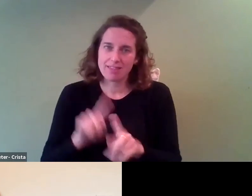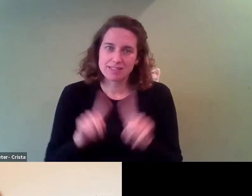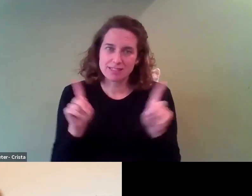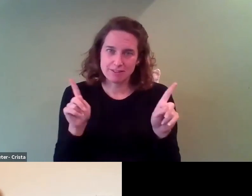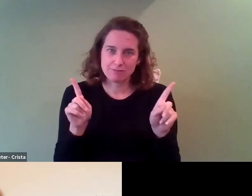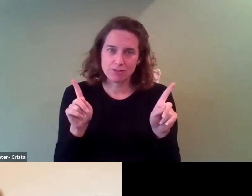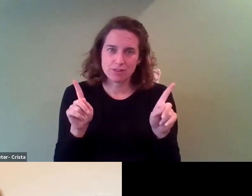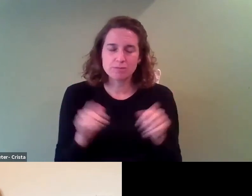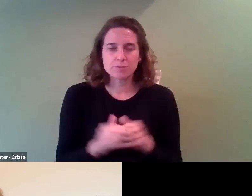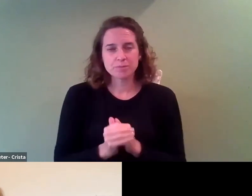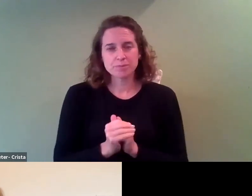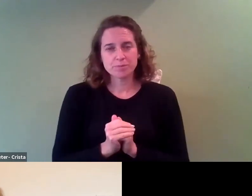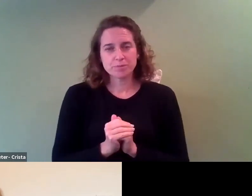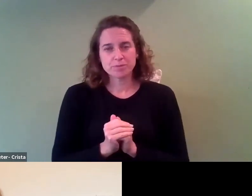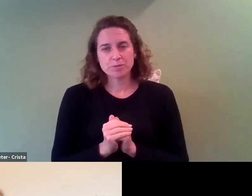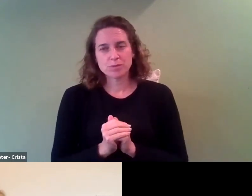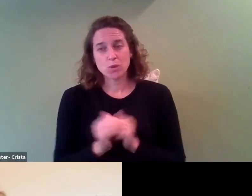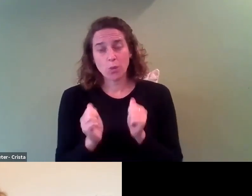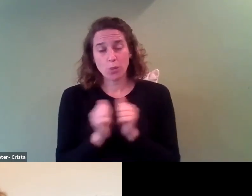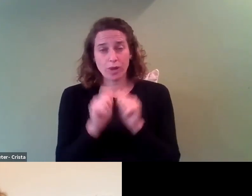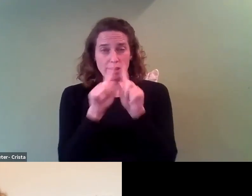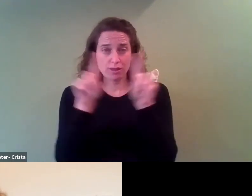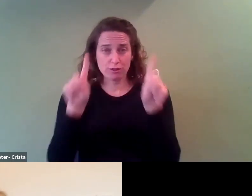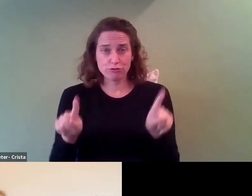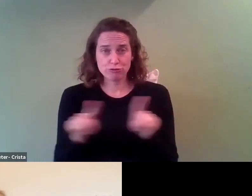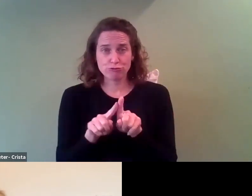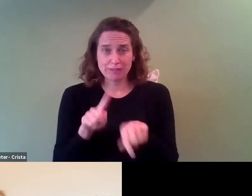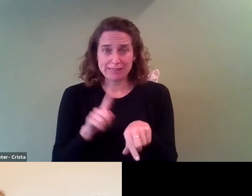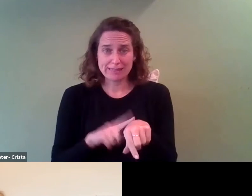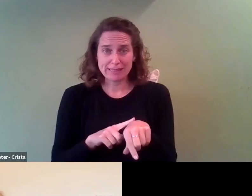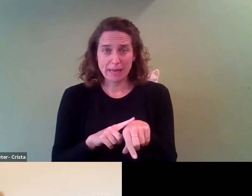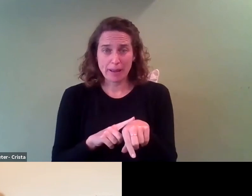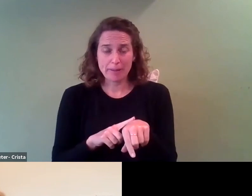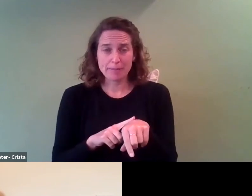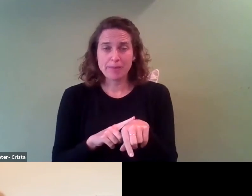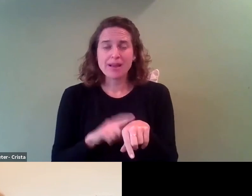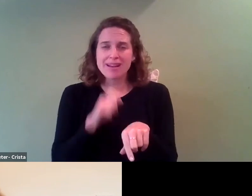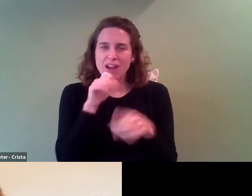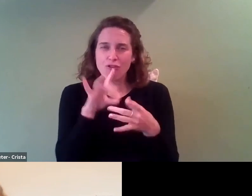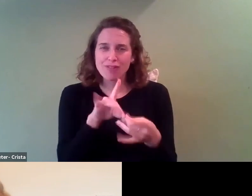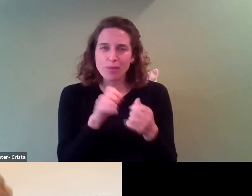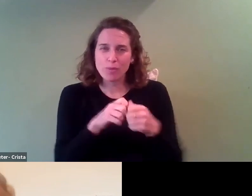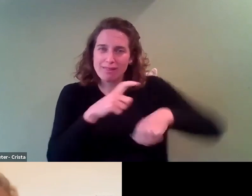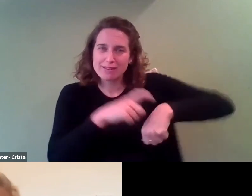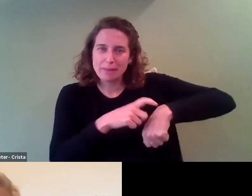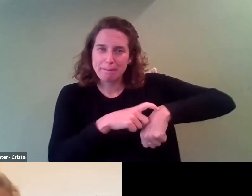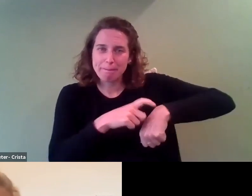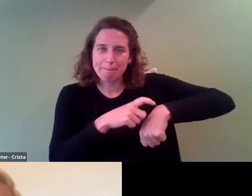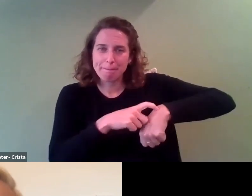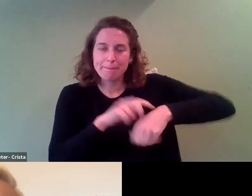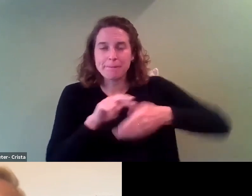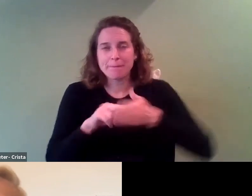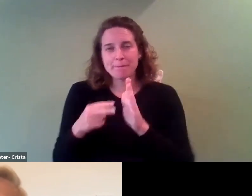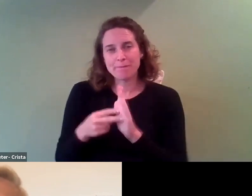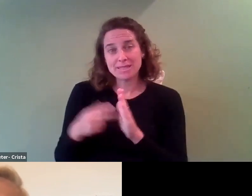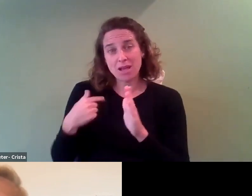really the issue of screen time is not one of total duration, but what am I not doing because